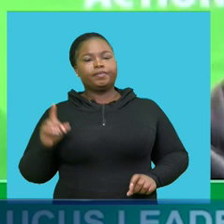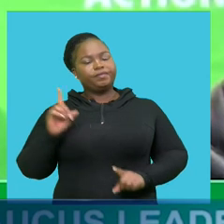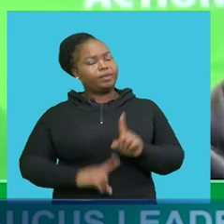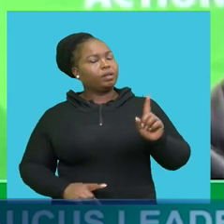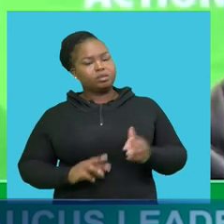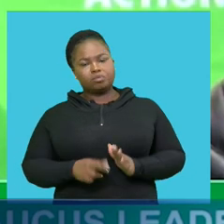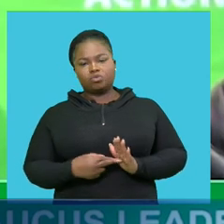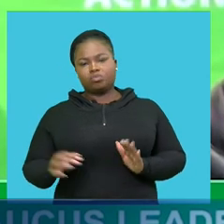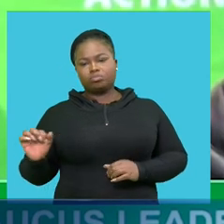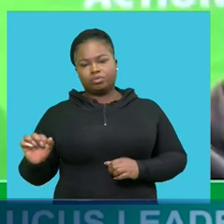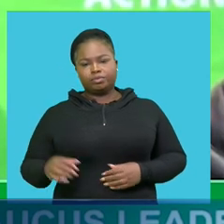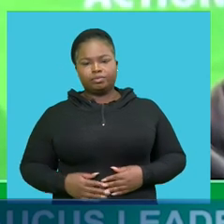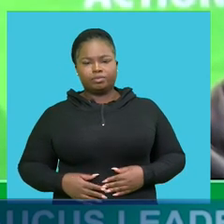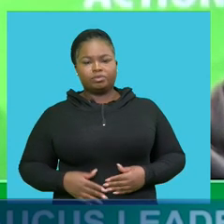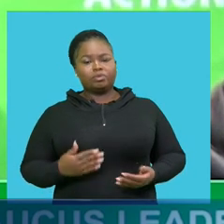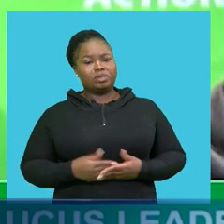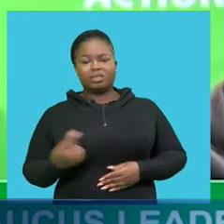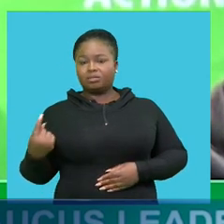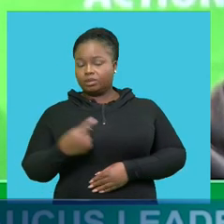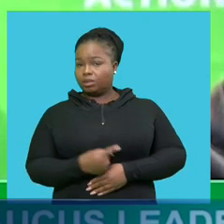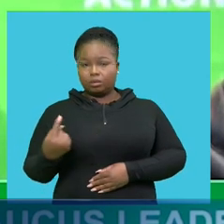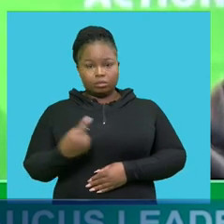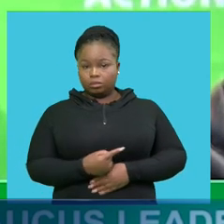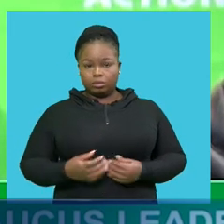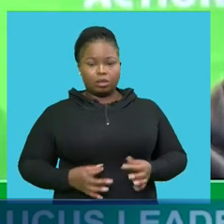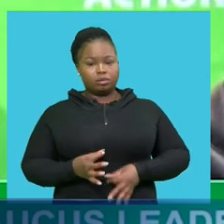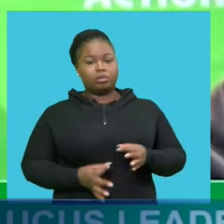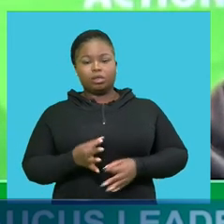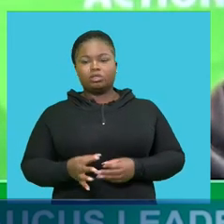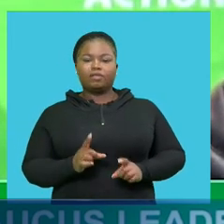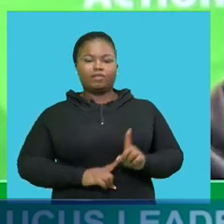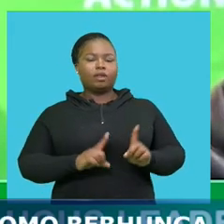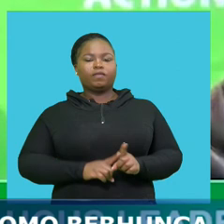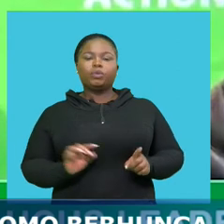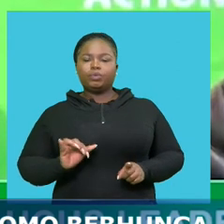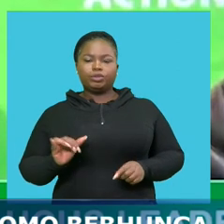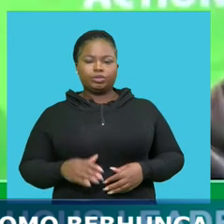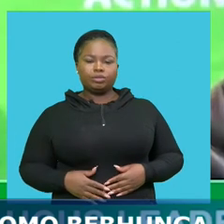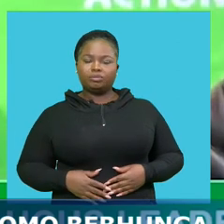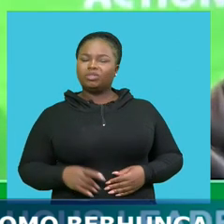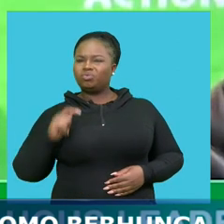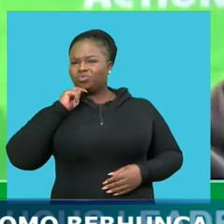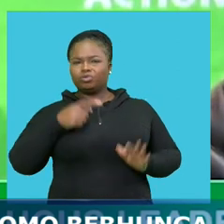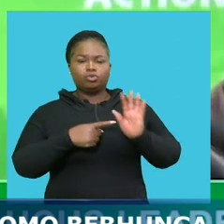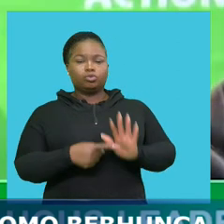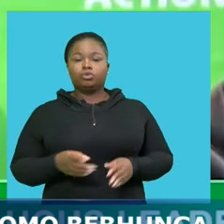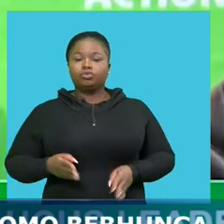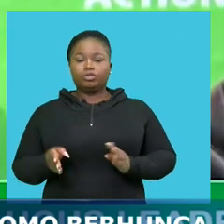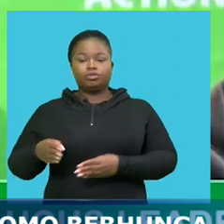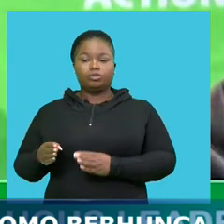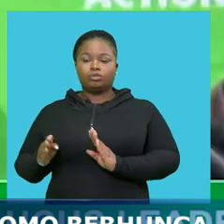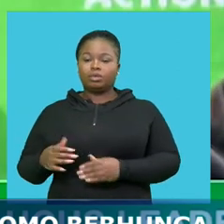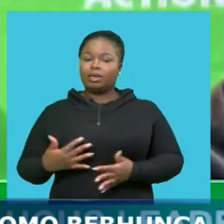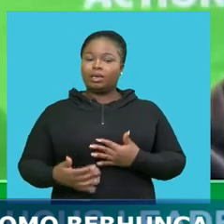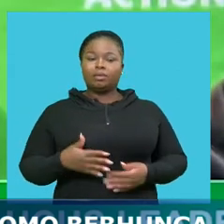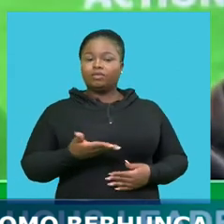role, and we can spend days highlighting his failures. His failures can be seen in every street corner